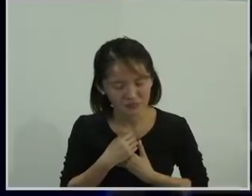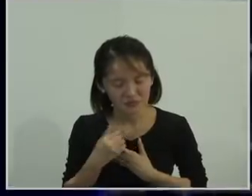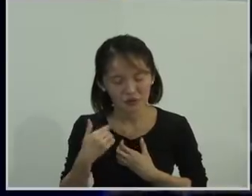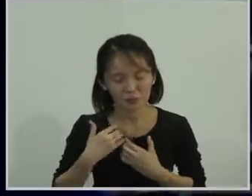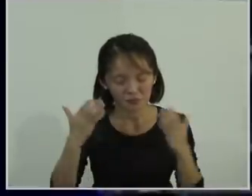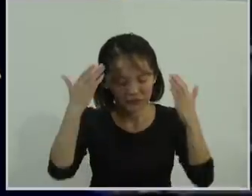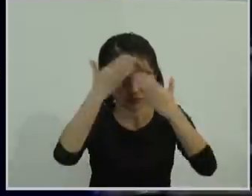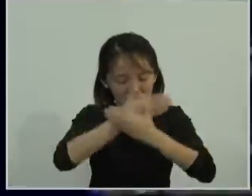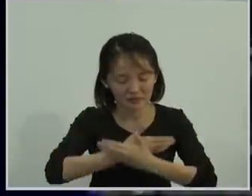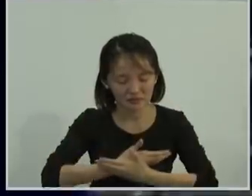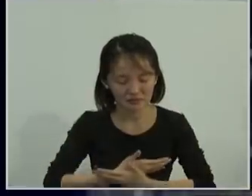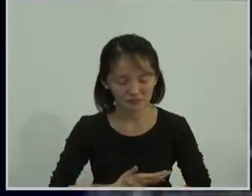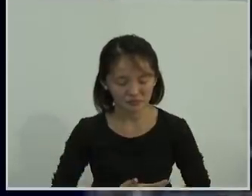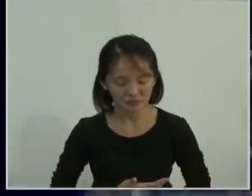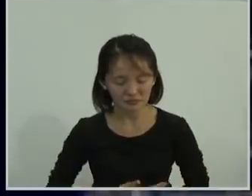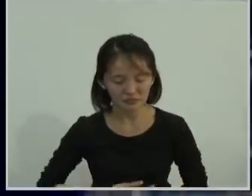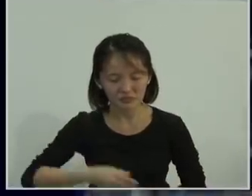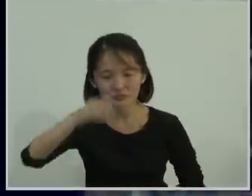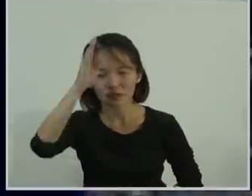"Stop.